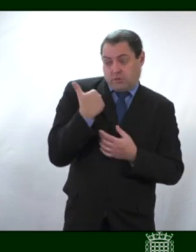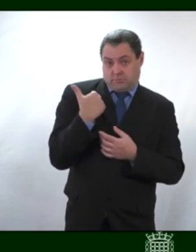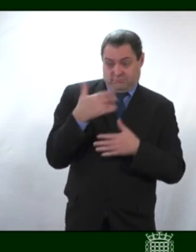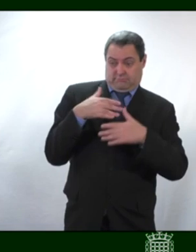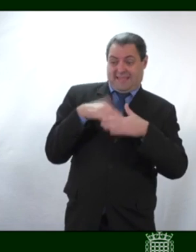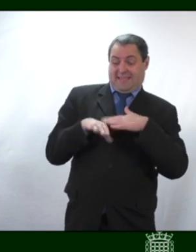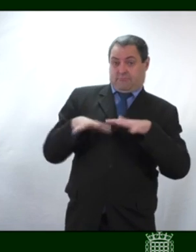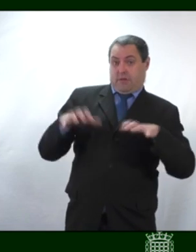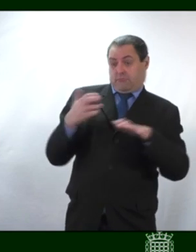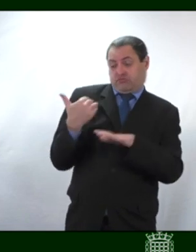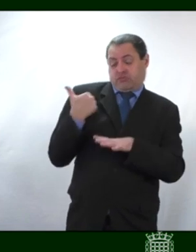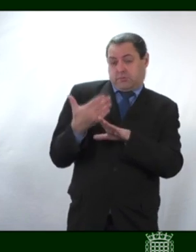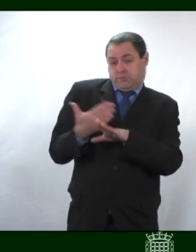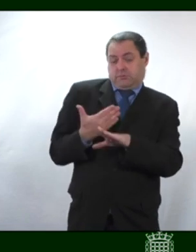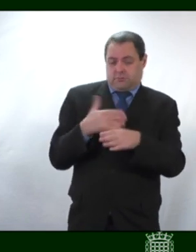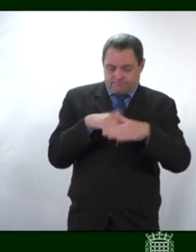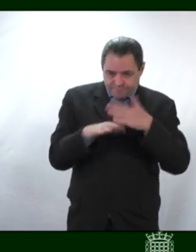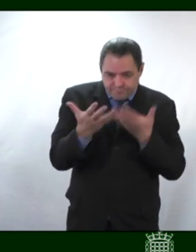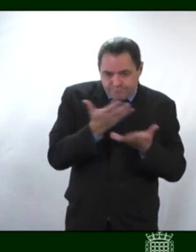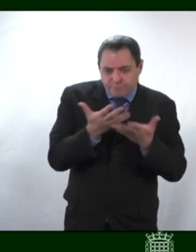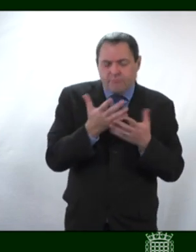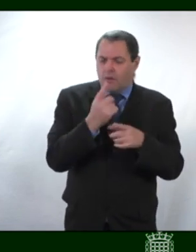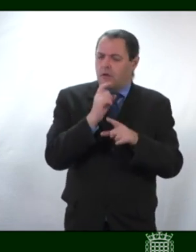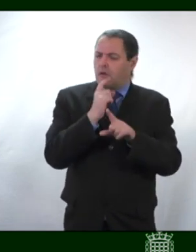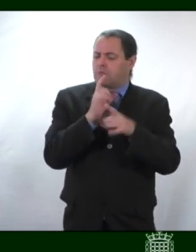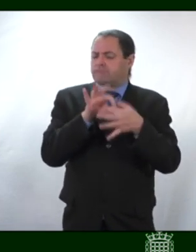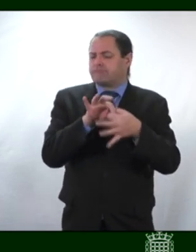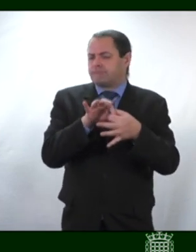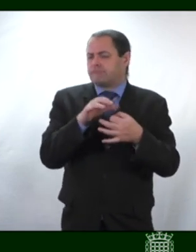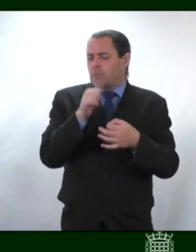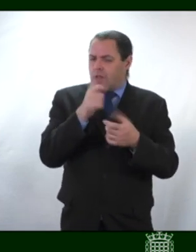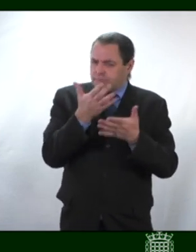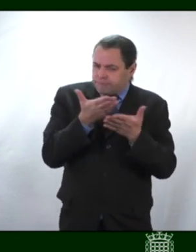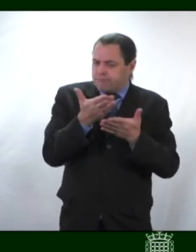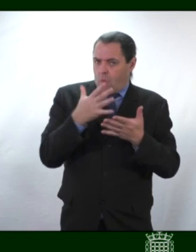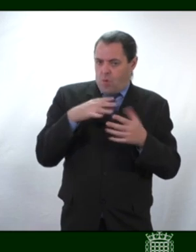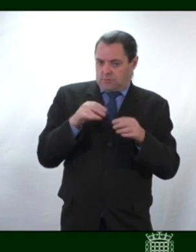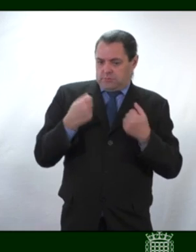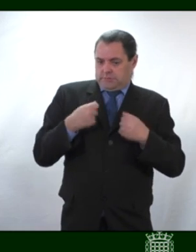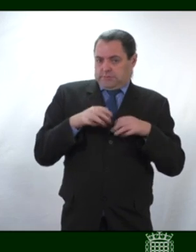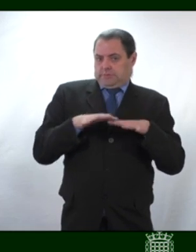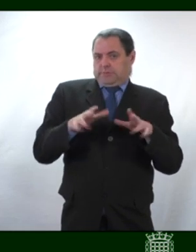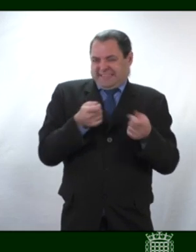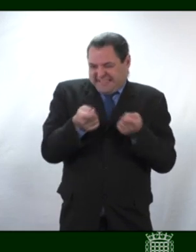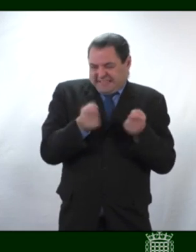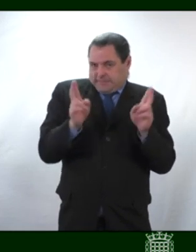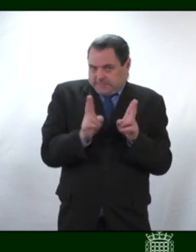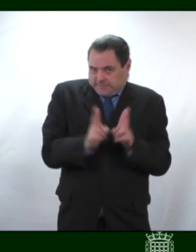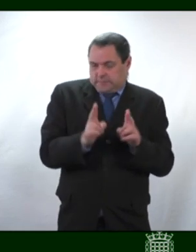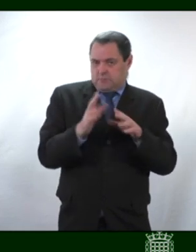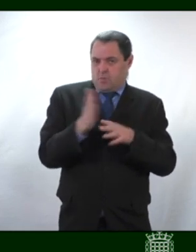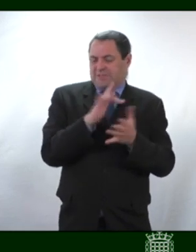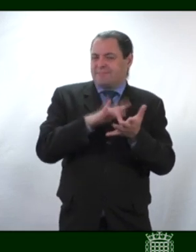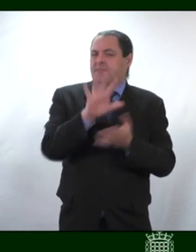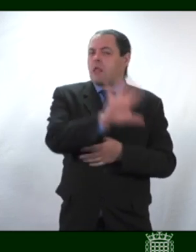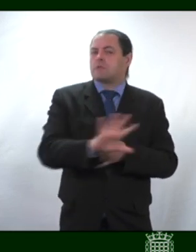we will work very closely together to make sure that we keep the virus under control in the West Midlands, where in a